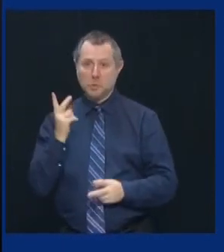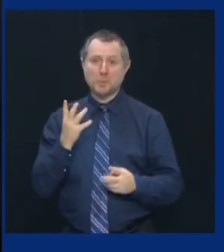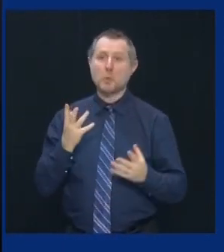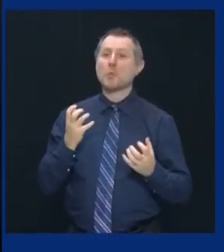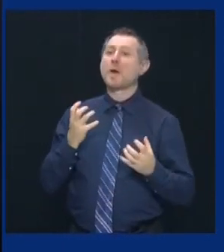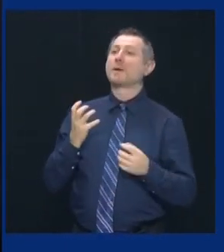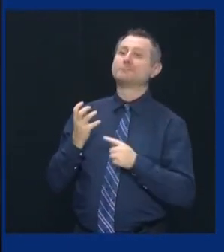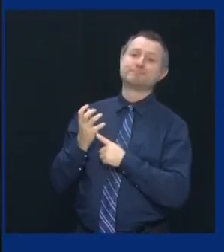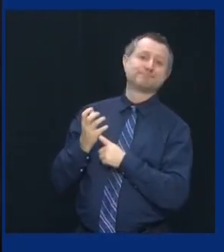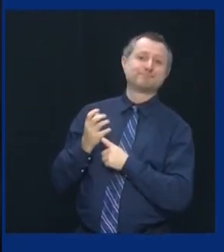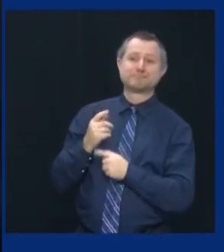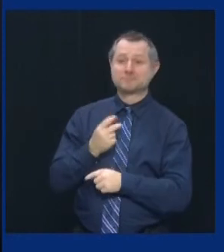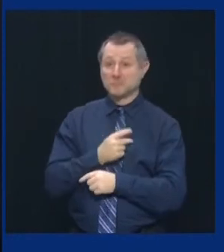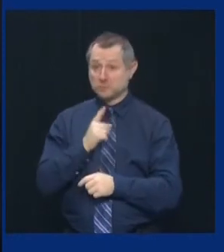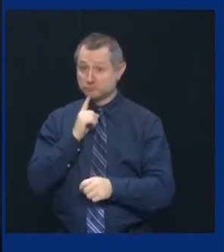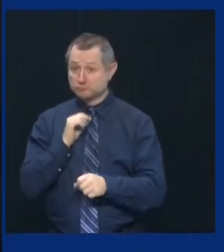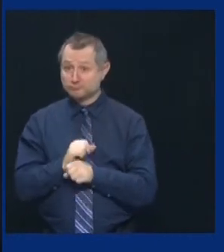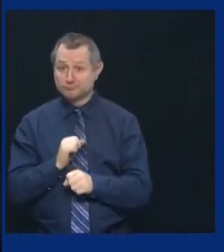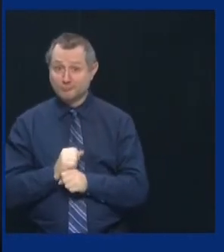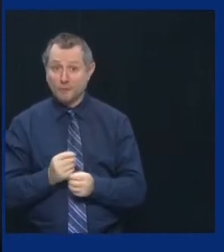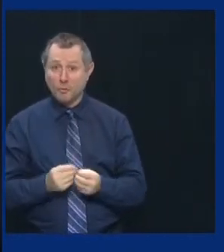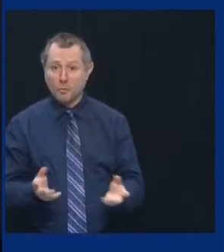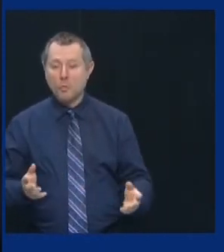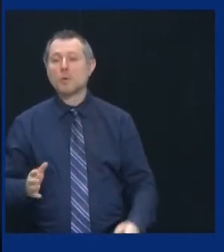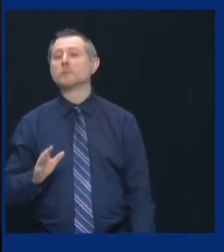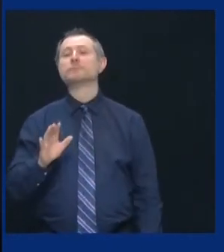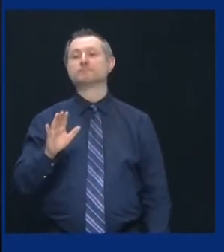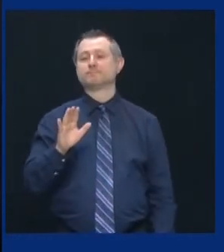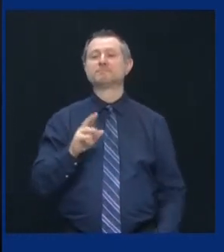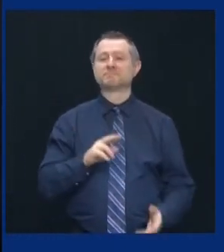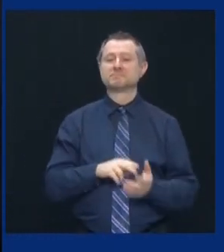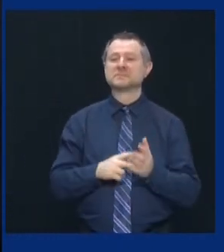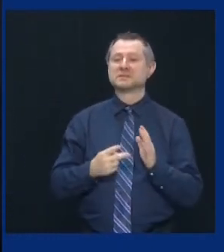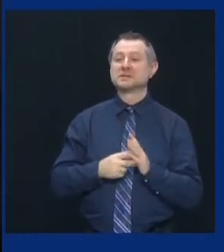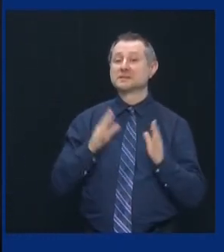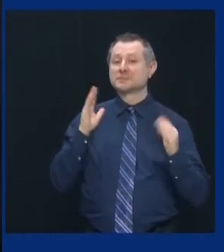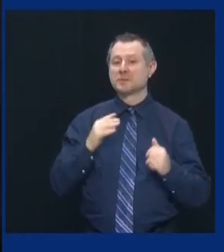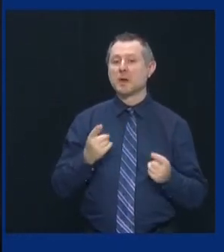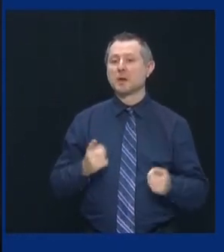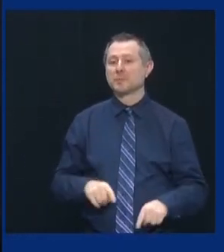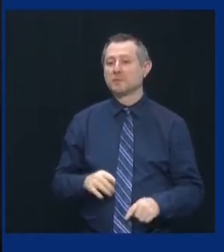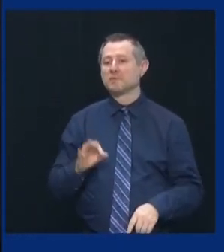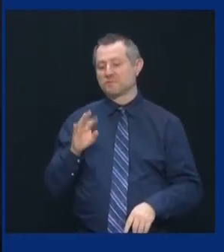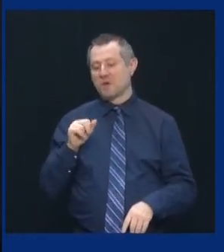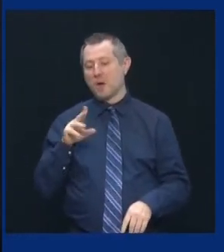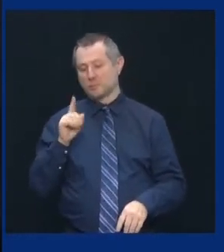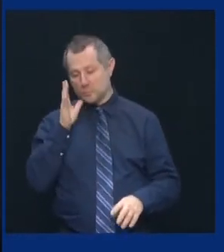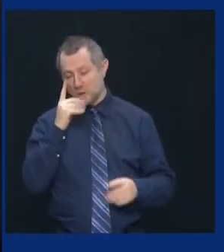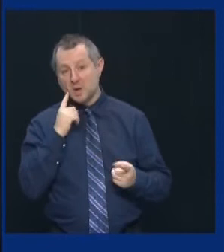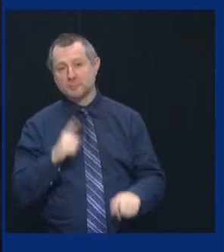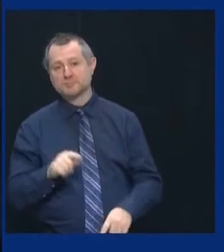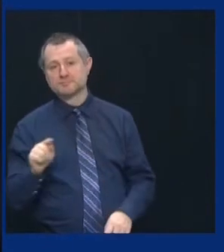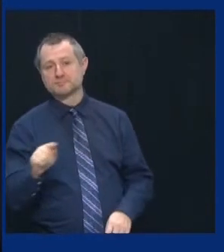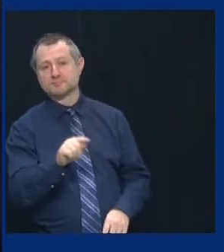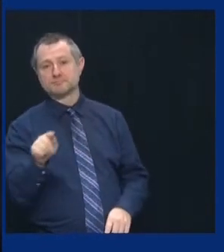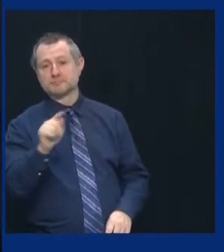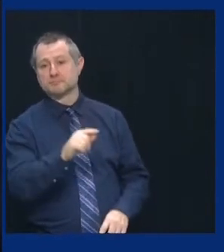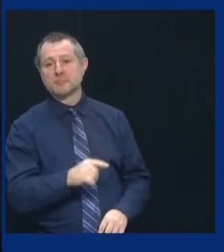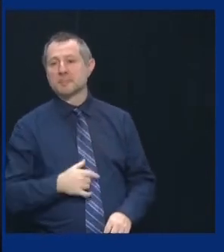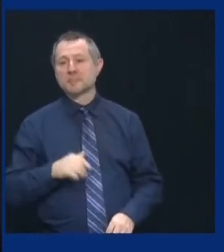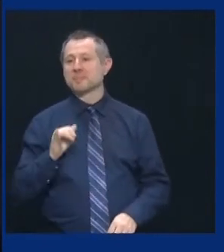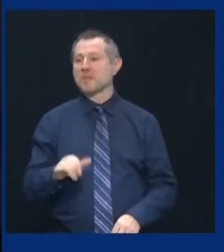being dispensed, you should expect fraud, right? It's a function